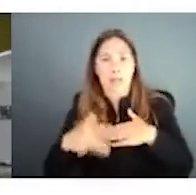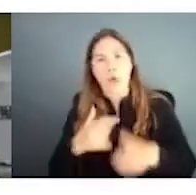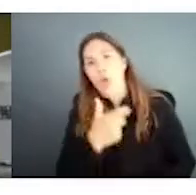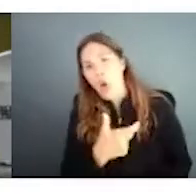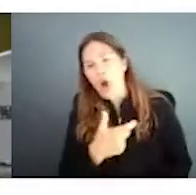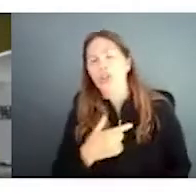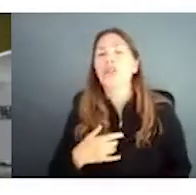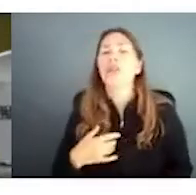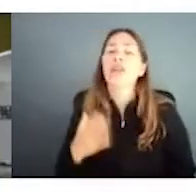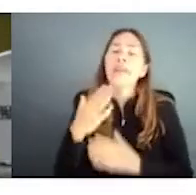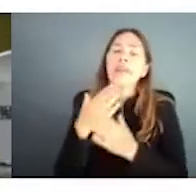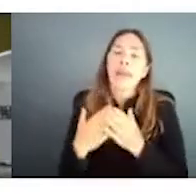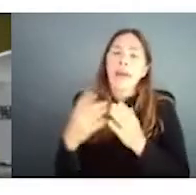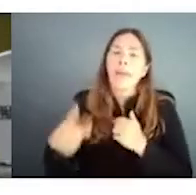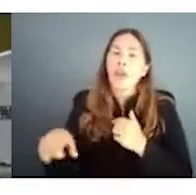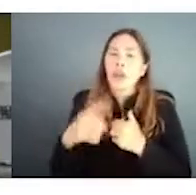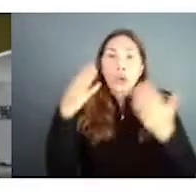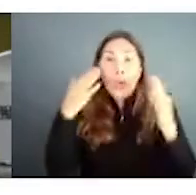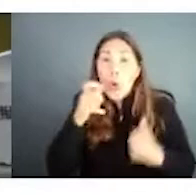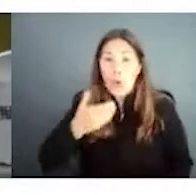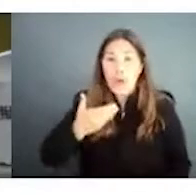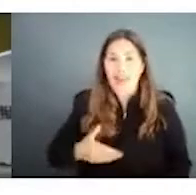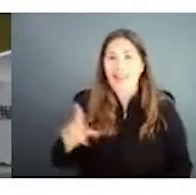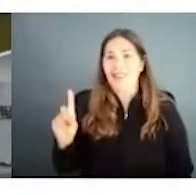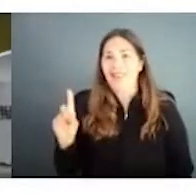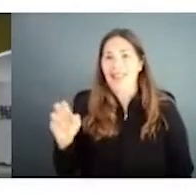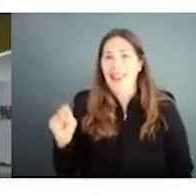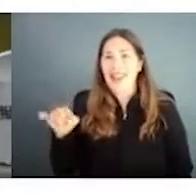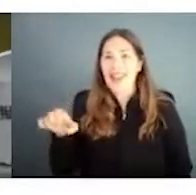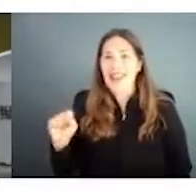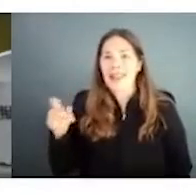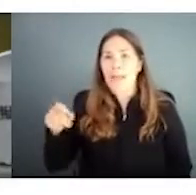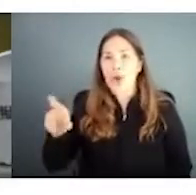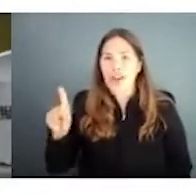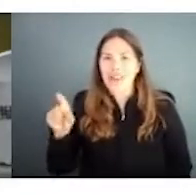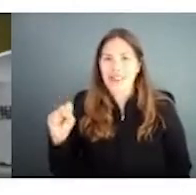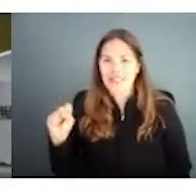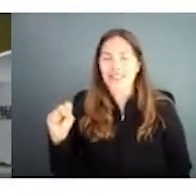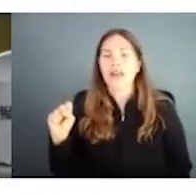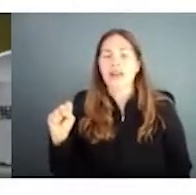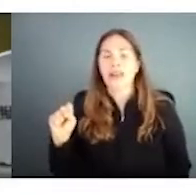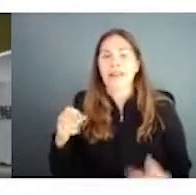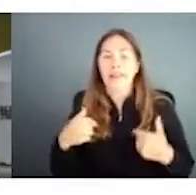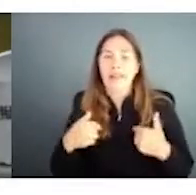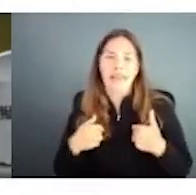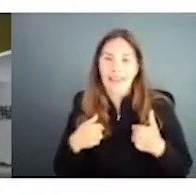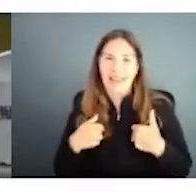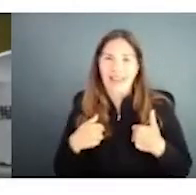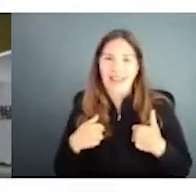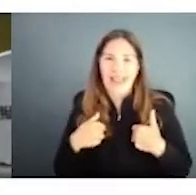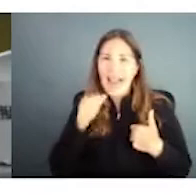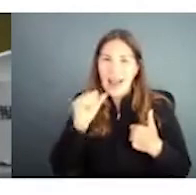For those who don't know me, I'm Dennis Perks. I'm not the Adobe